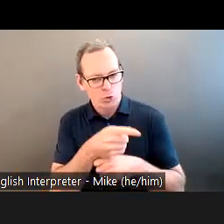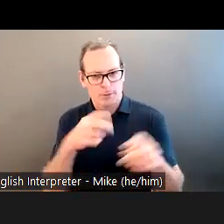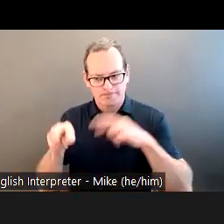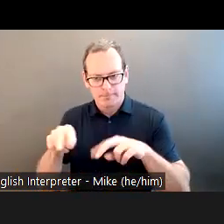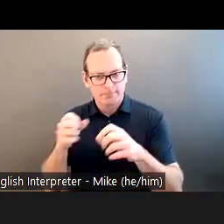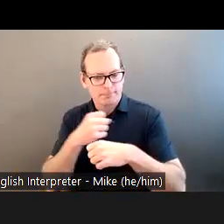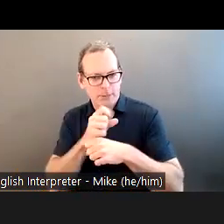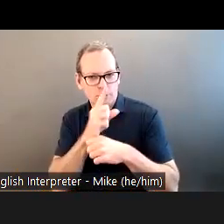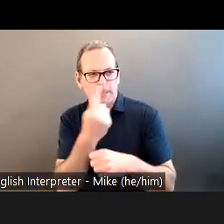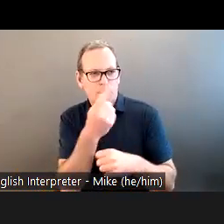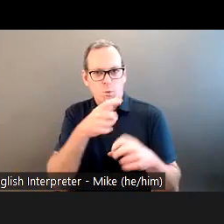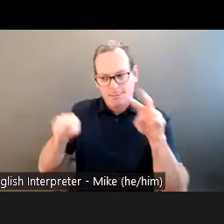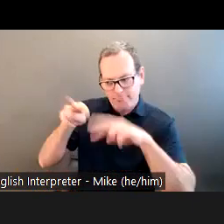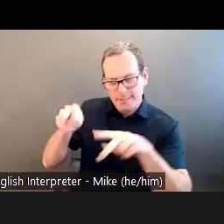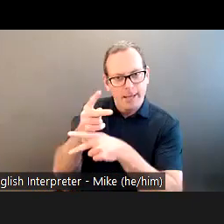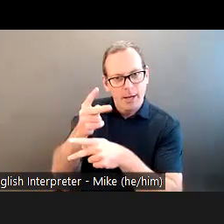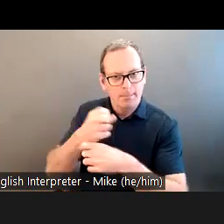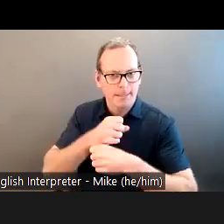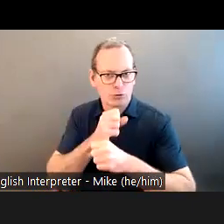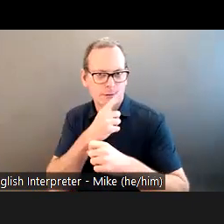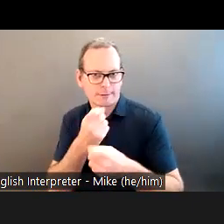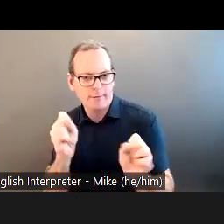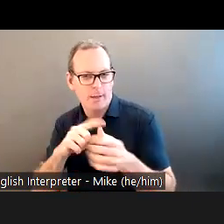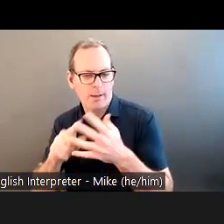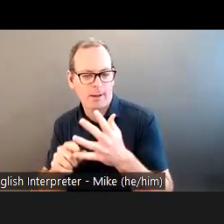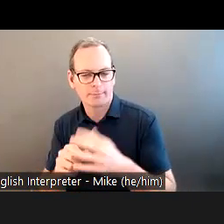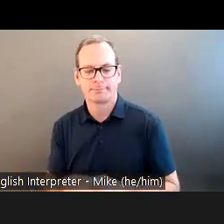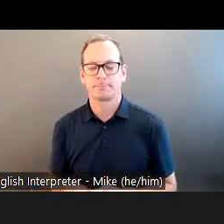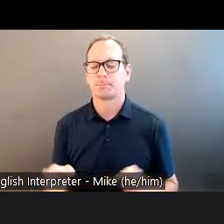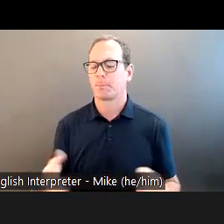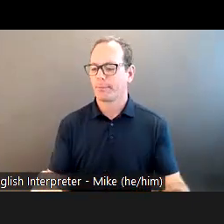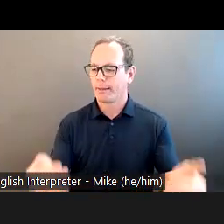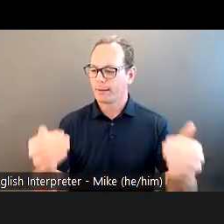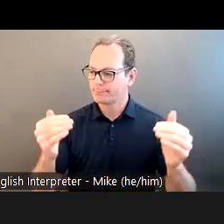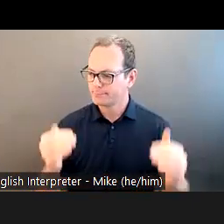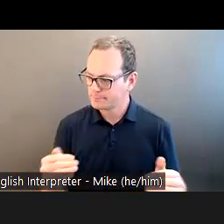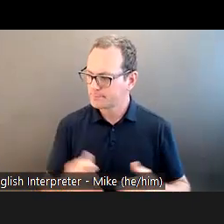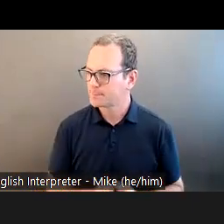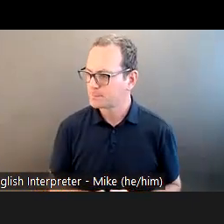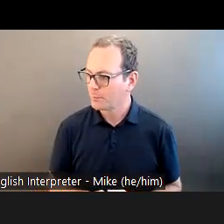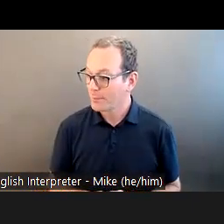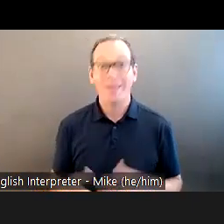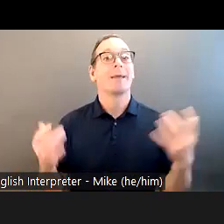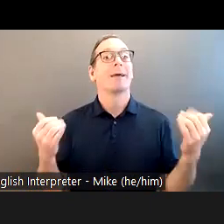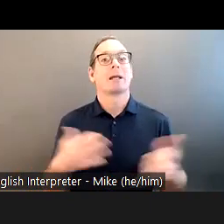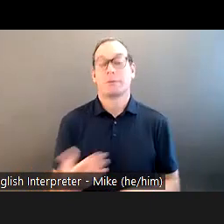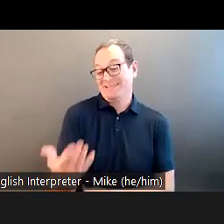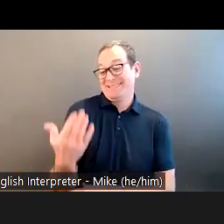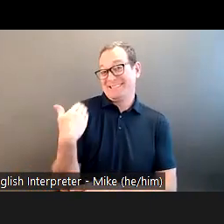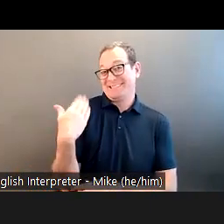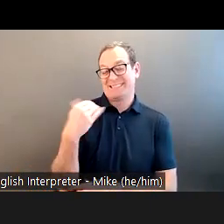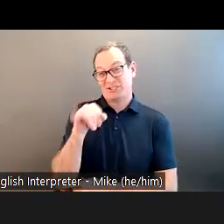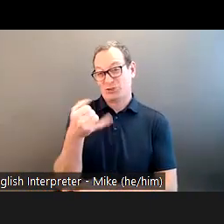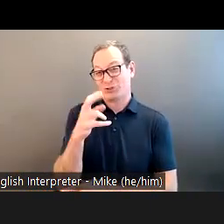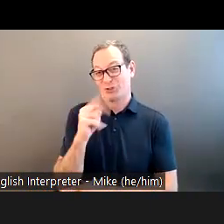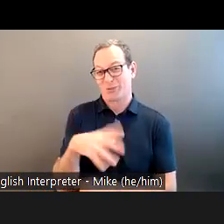So picking your attorney, we got a lot of questions in this respect, so we're going to jump around a bit. But for those who joined me in January, you might recognize